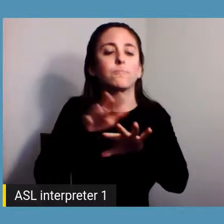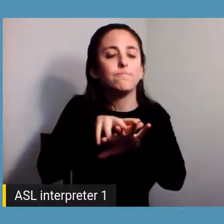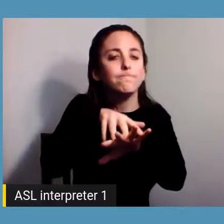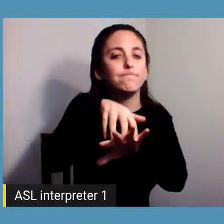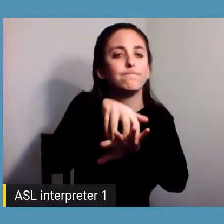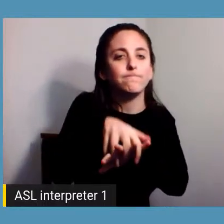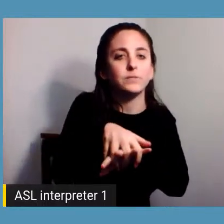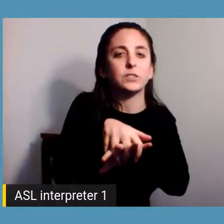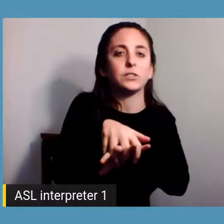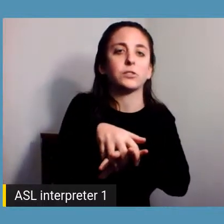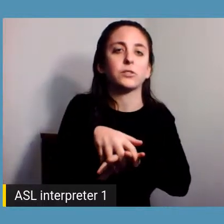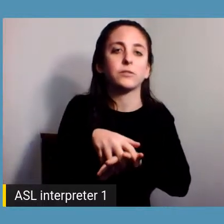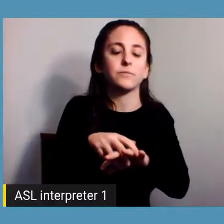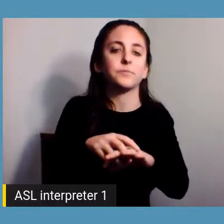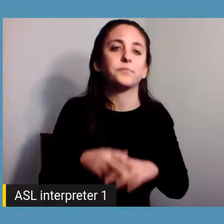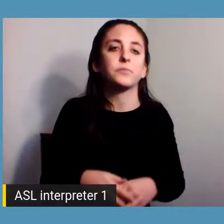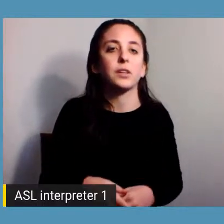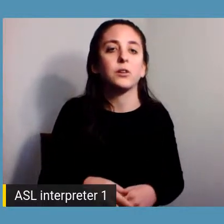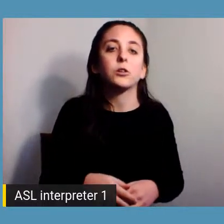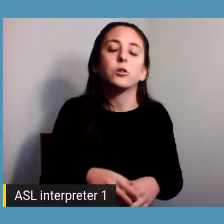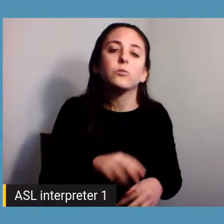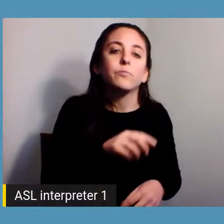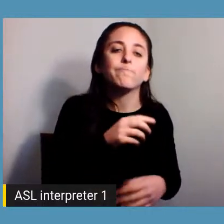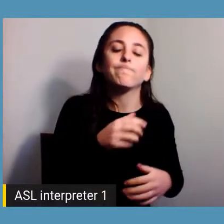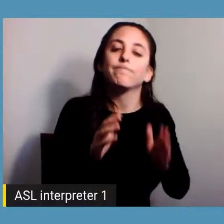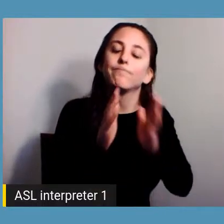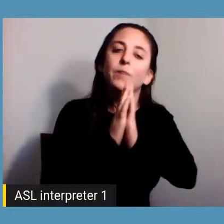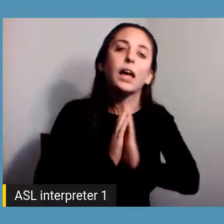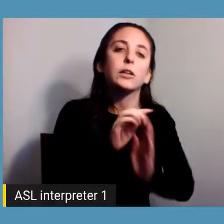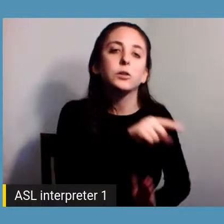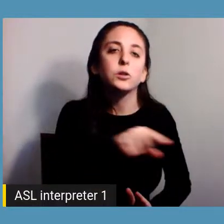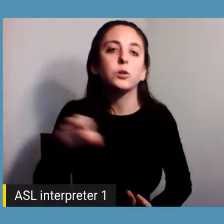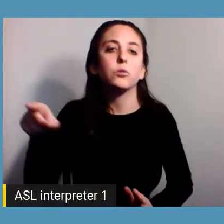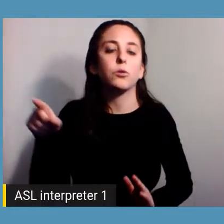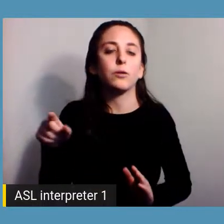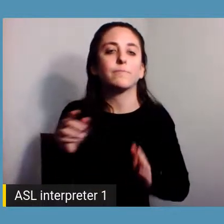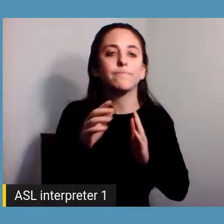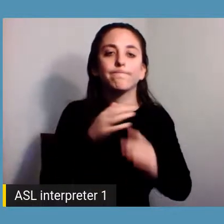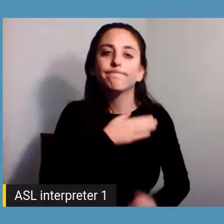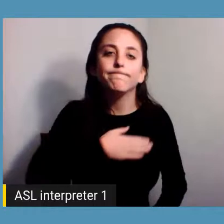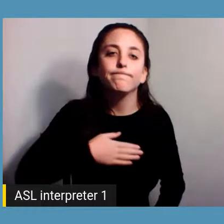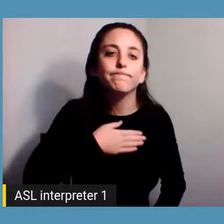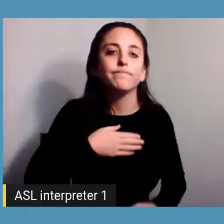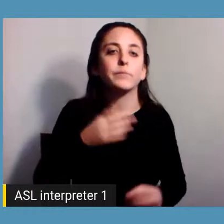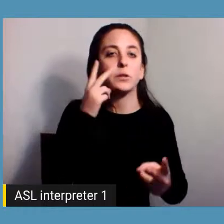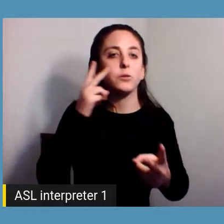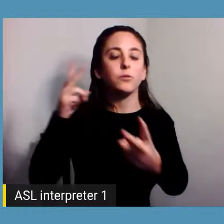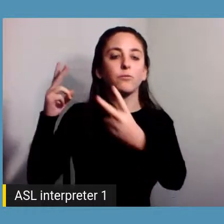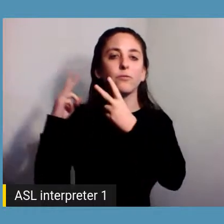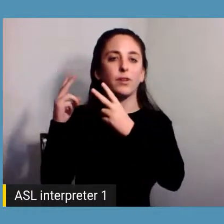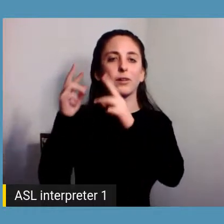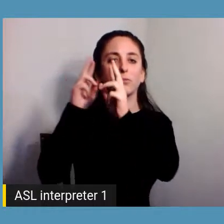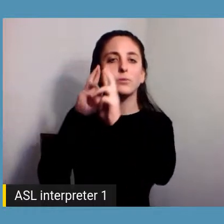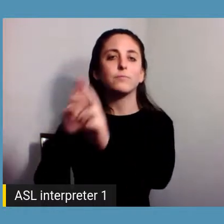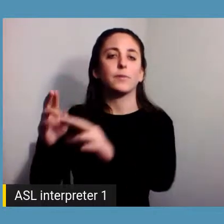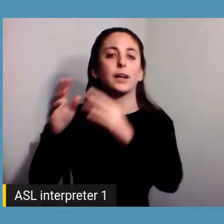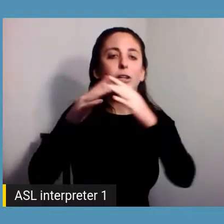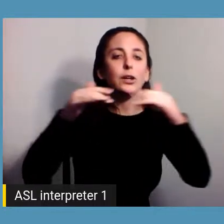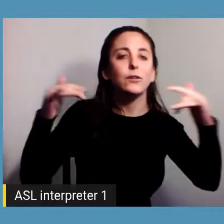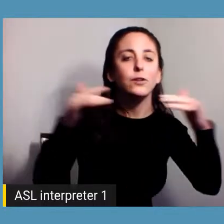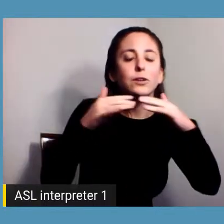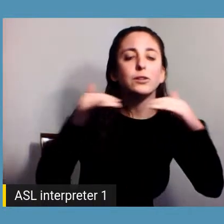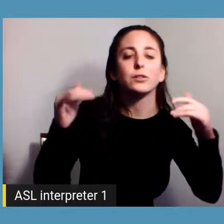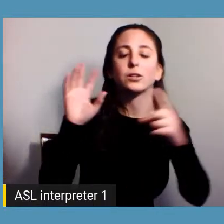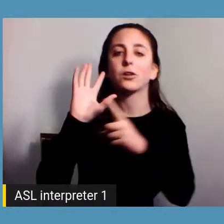beyond. We ask you to reflect on the place where you reside and work, and to respect the diversity of cultures and experiences that form the richness